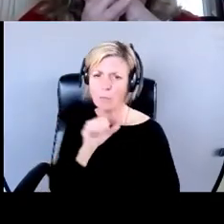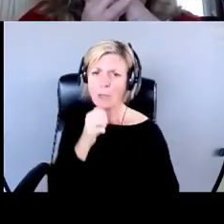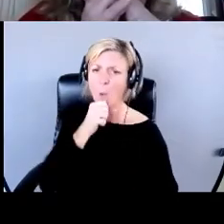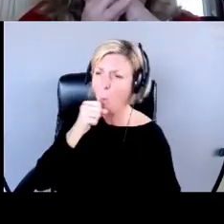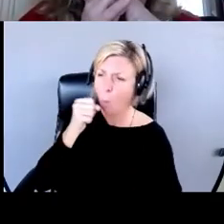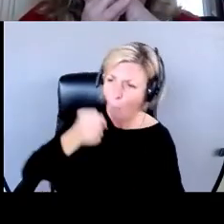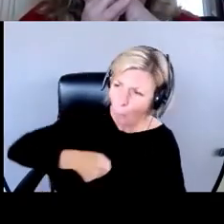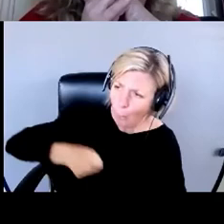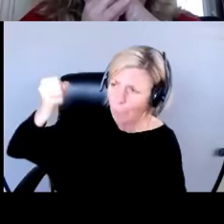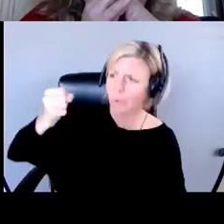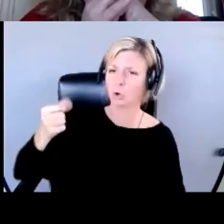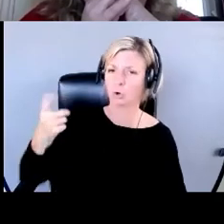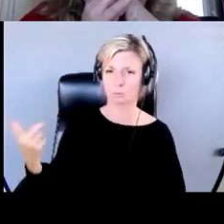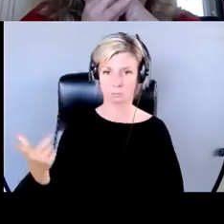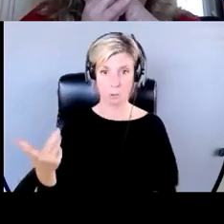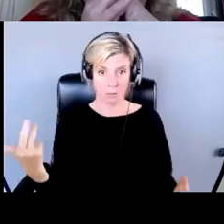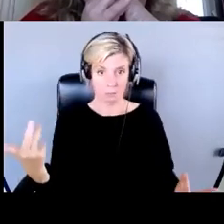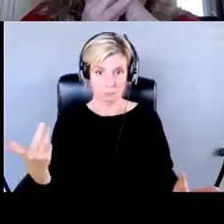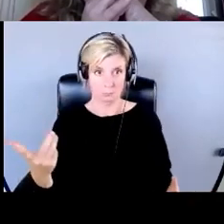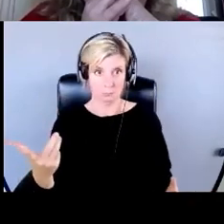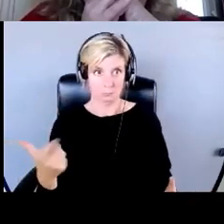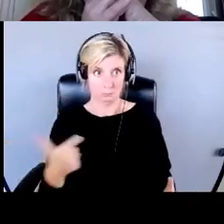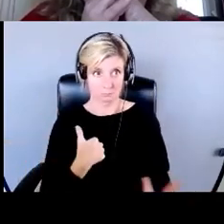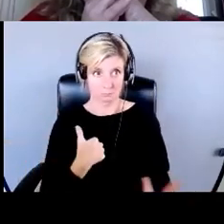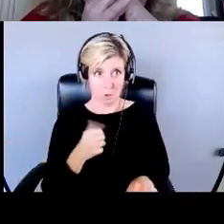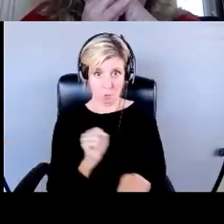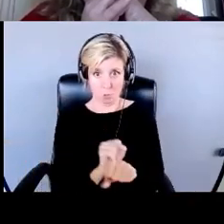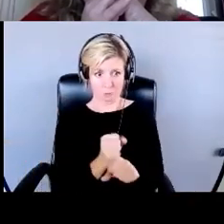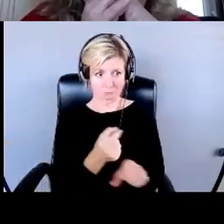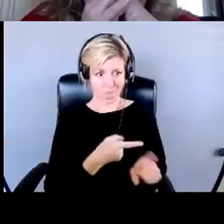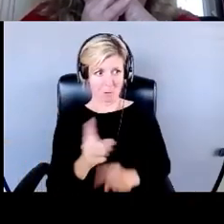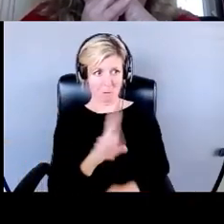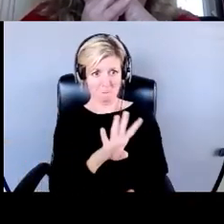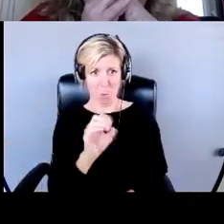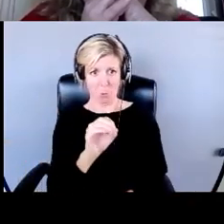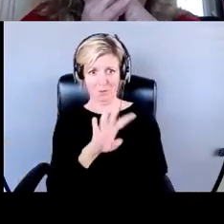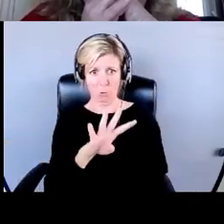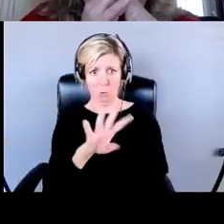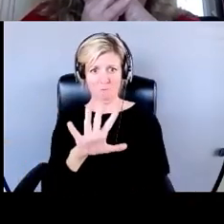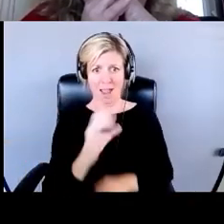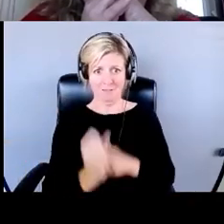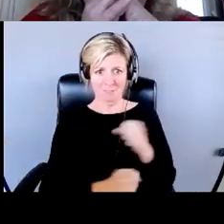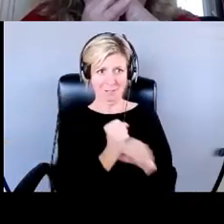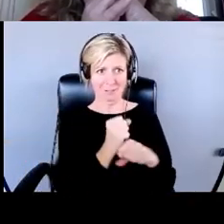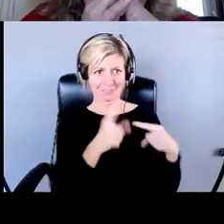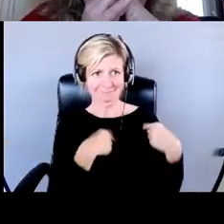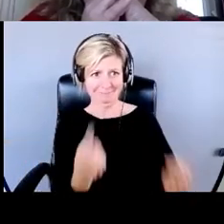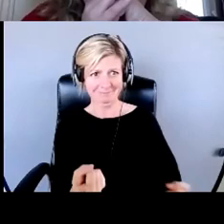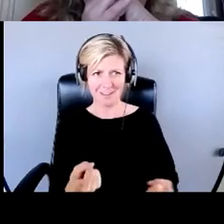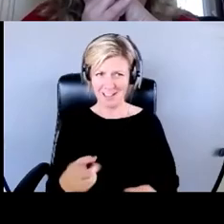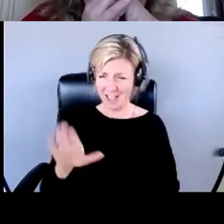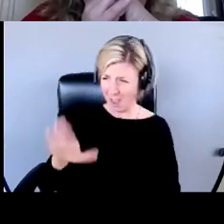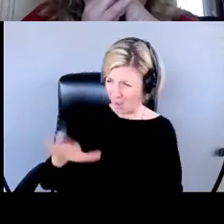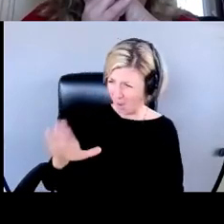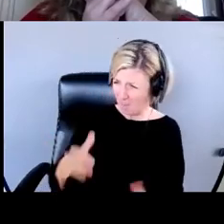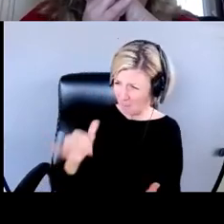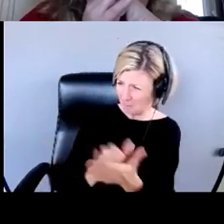45 years. Wow, you don't look old enough to have done anything. You just were born 40 years ago.